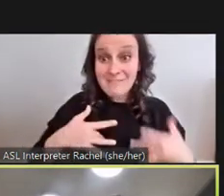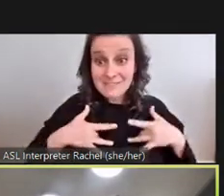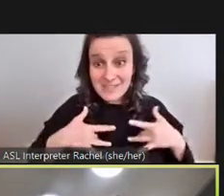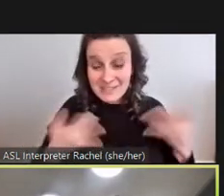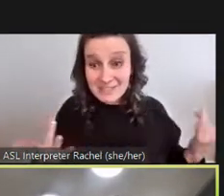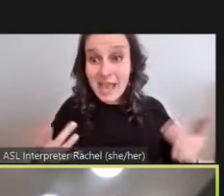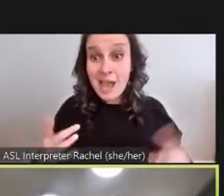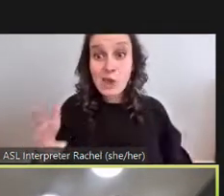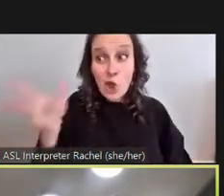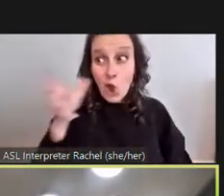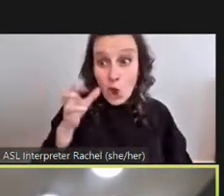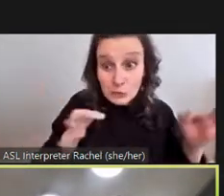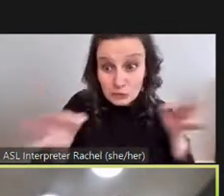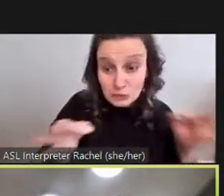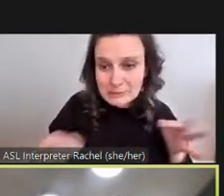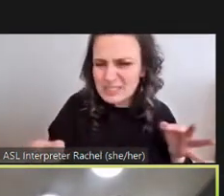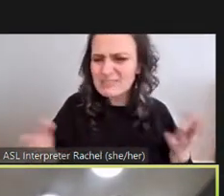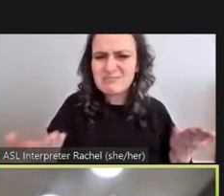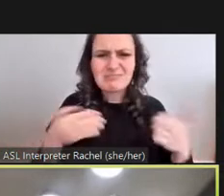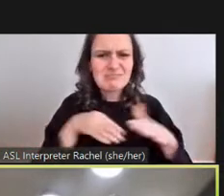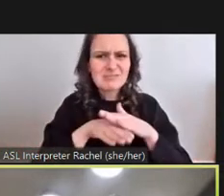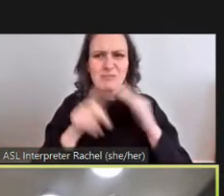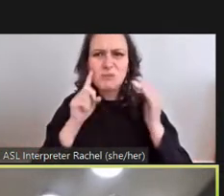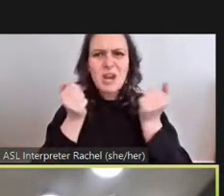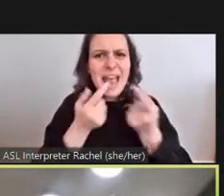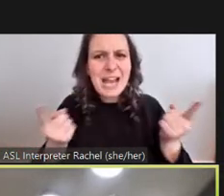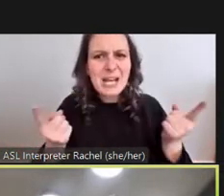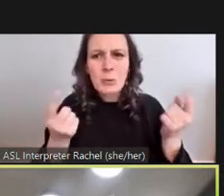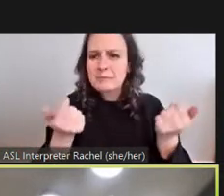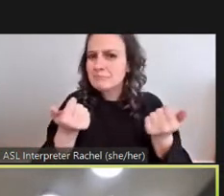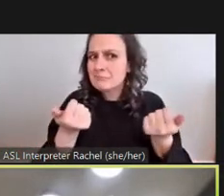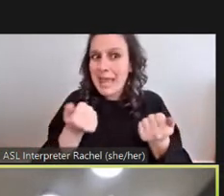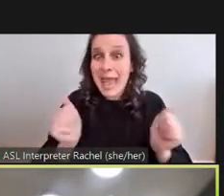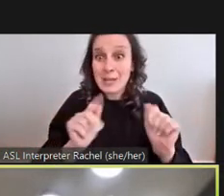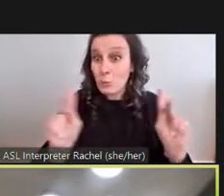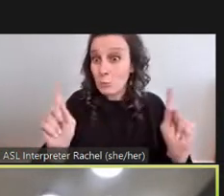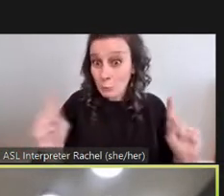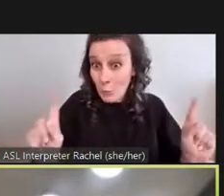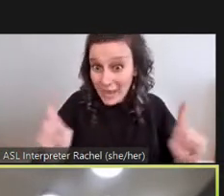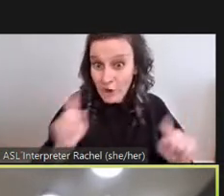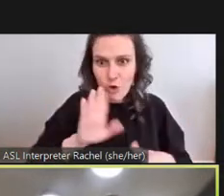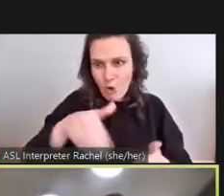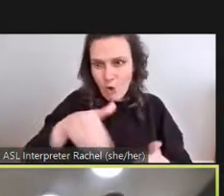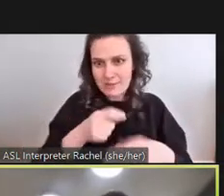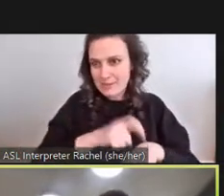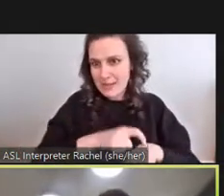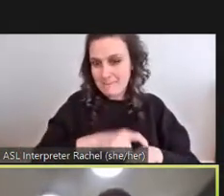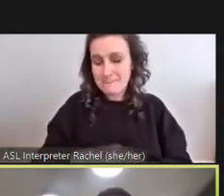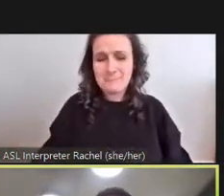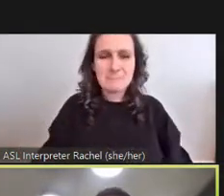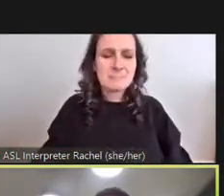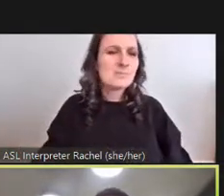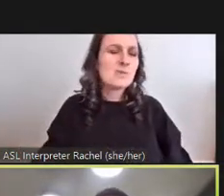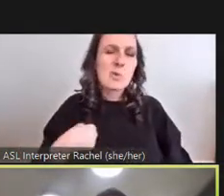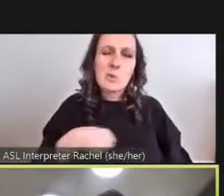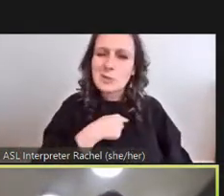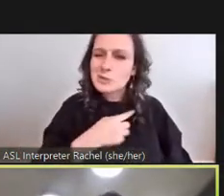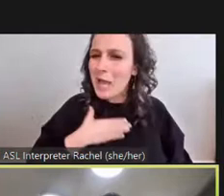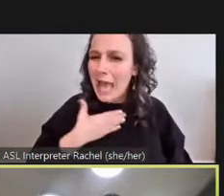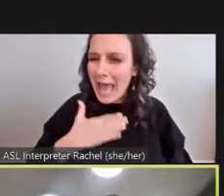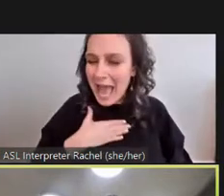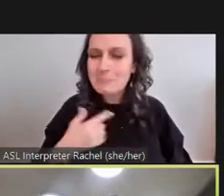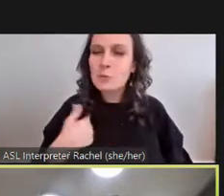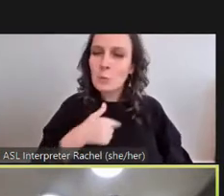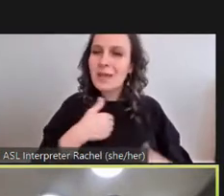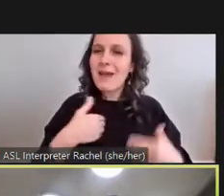for everyone, anywhere, anytime. And so we are very glad we can play some